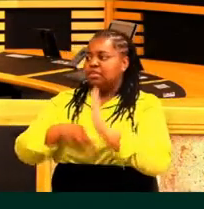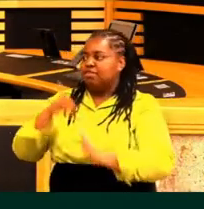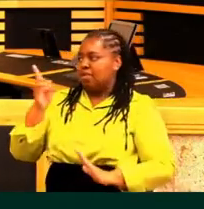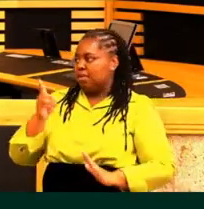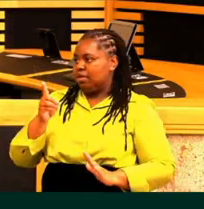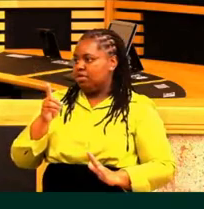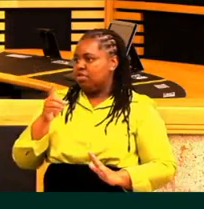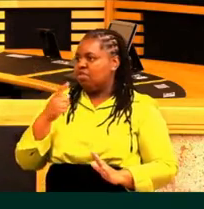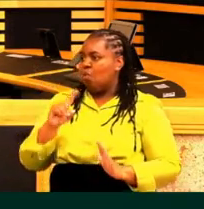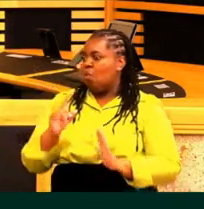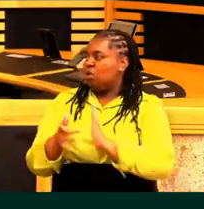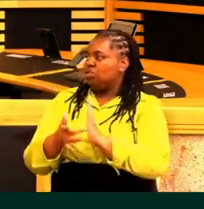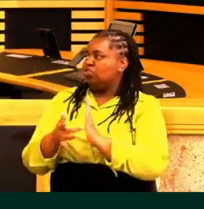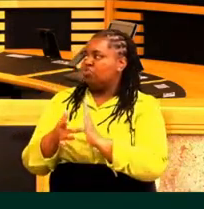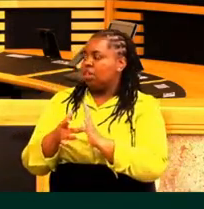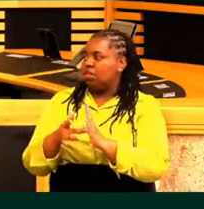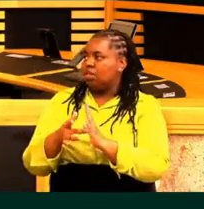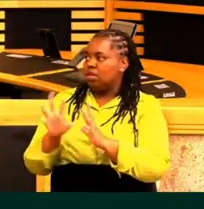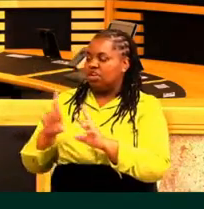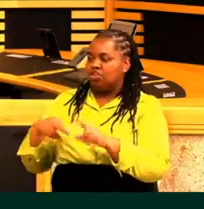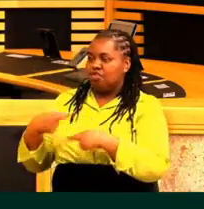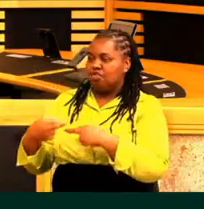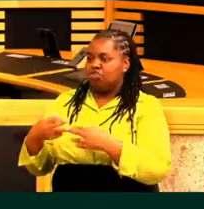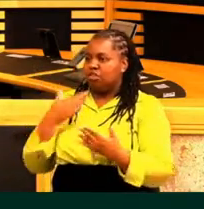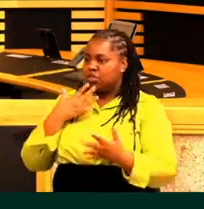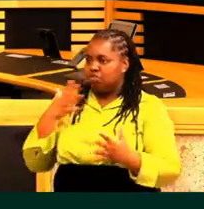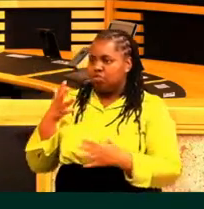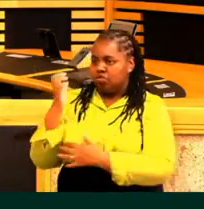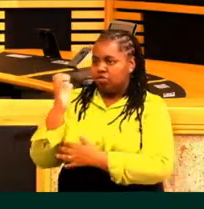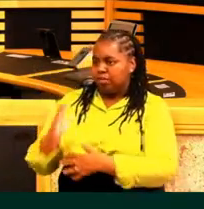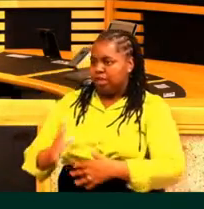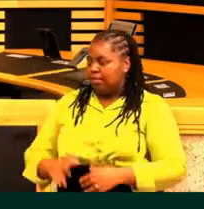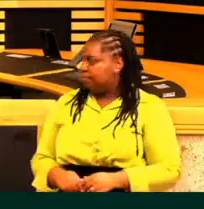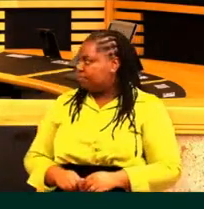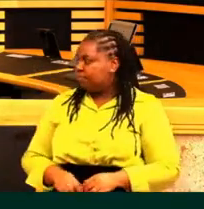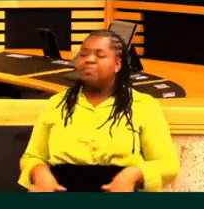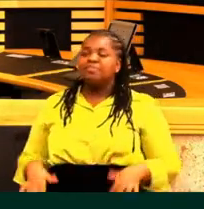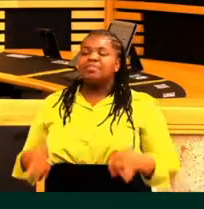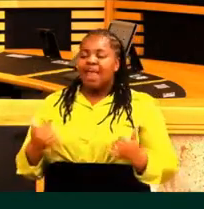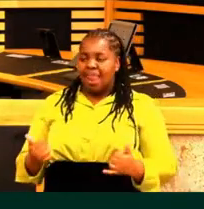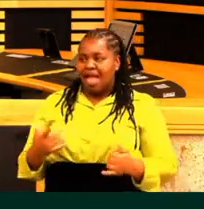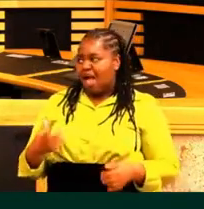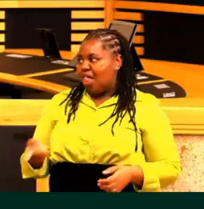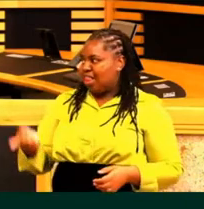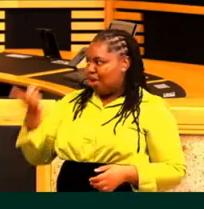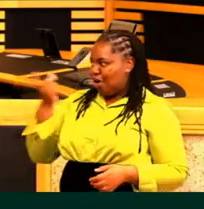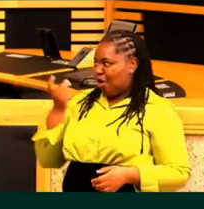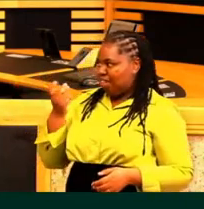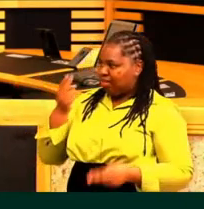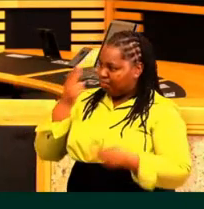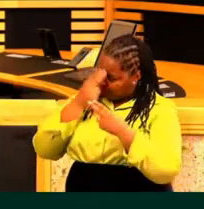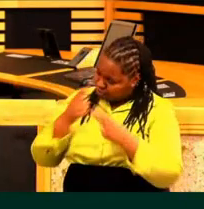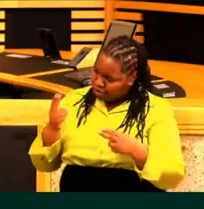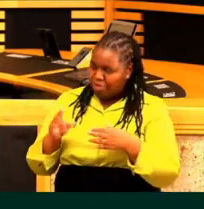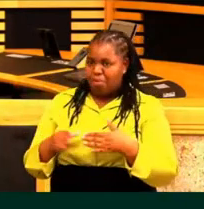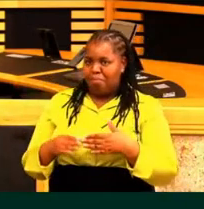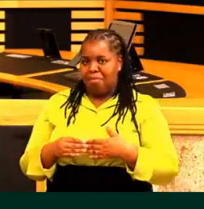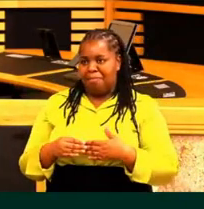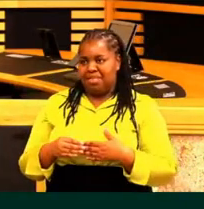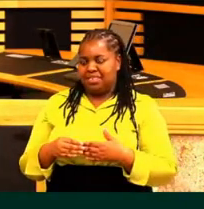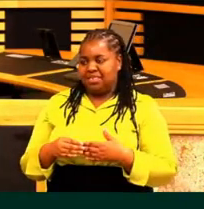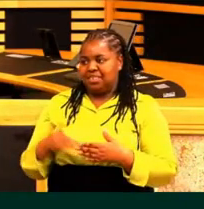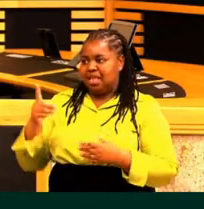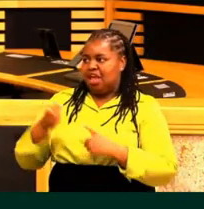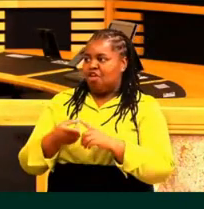on digital Revolution thank you speaker I will now call upon the honorable members